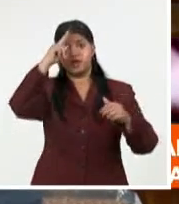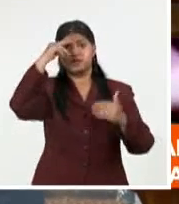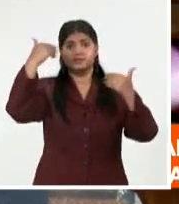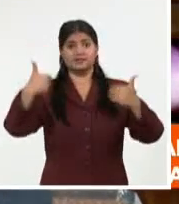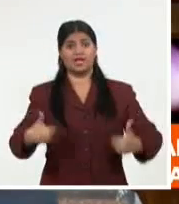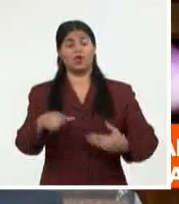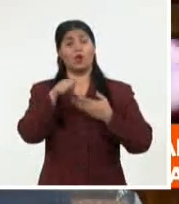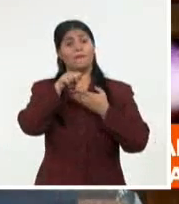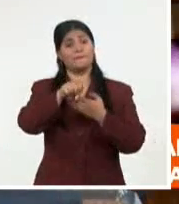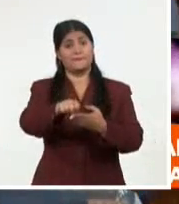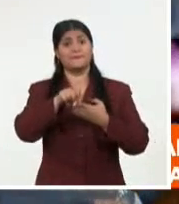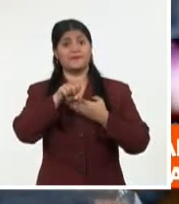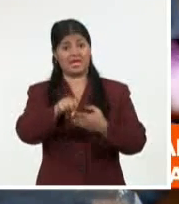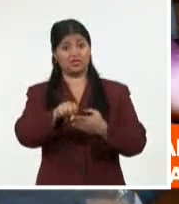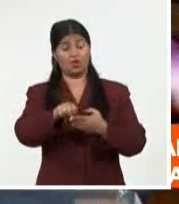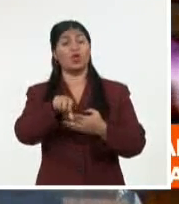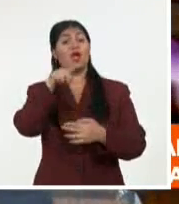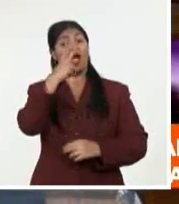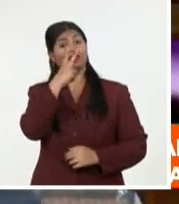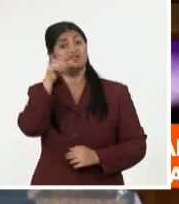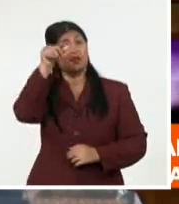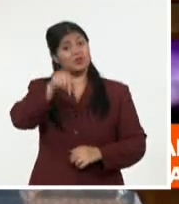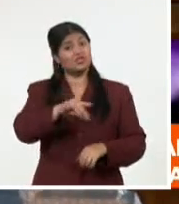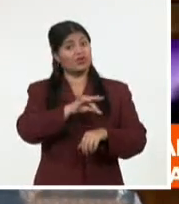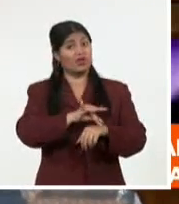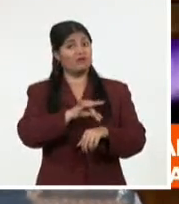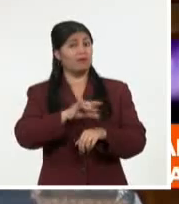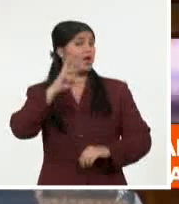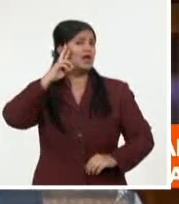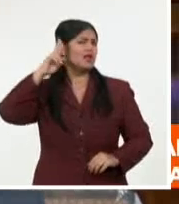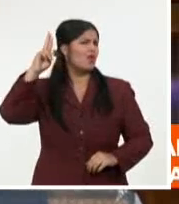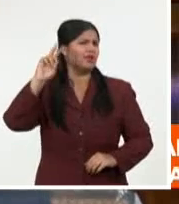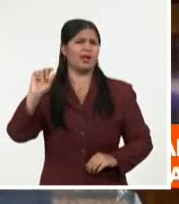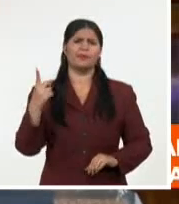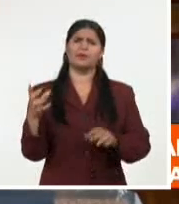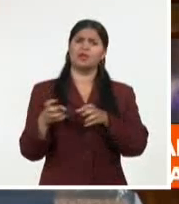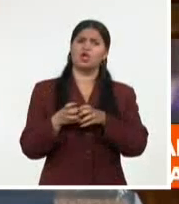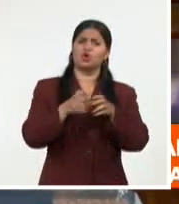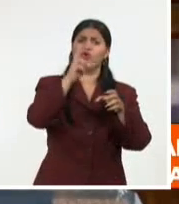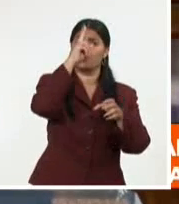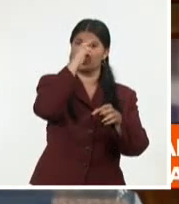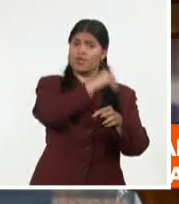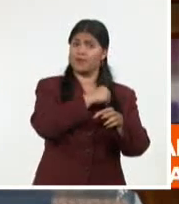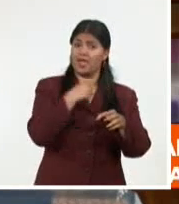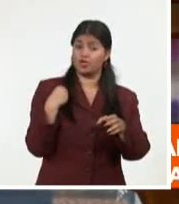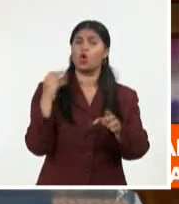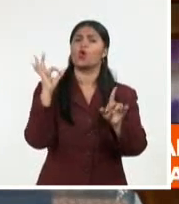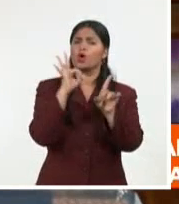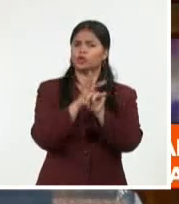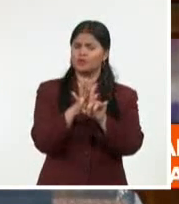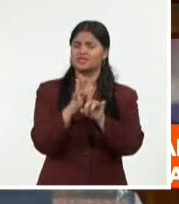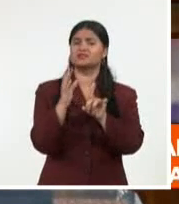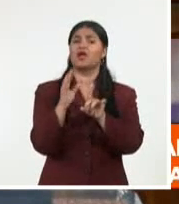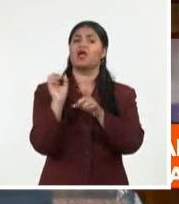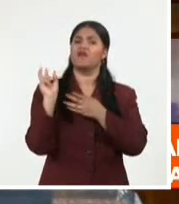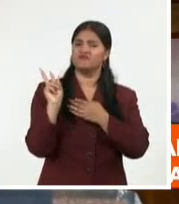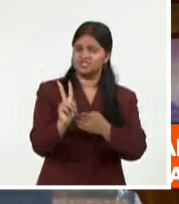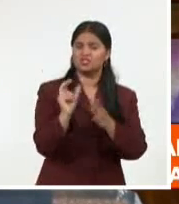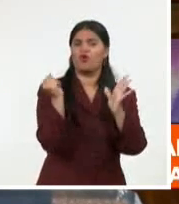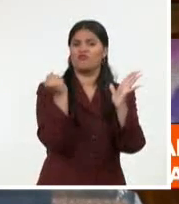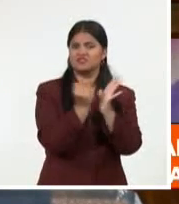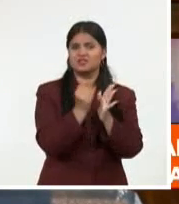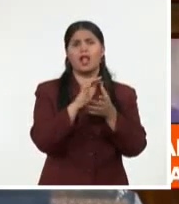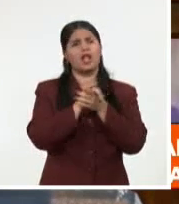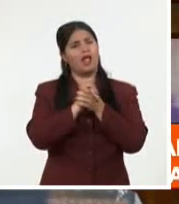la población de este hermano país desde el arribo de la primera brigada médica. They are all part of the more than 300